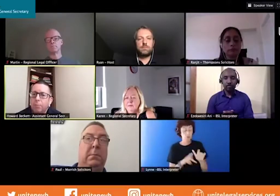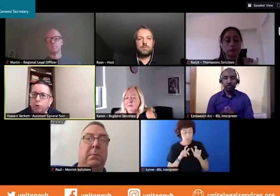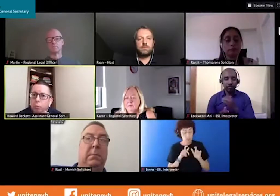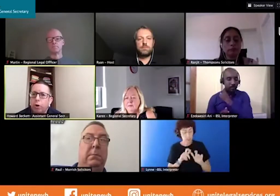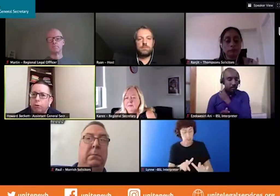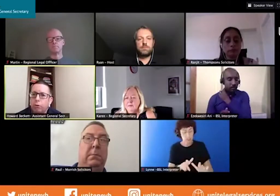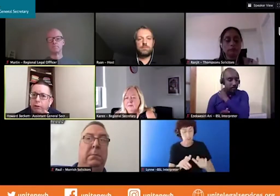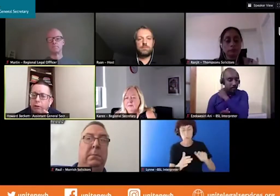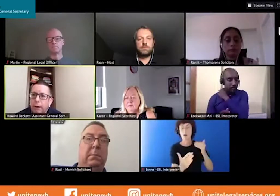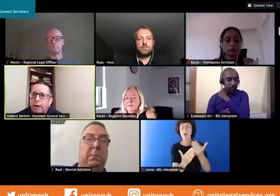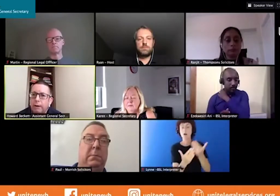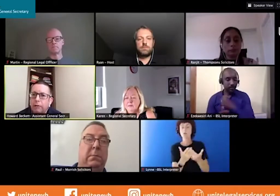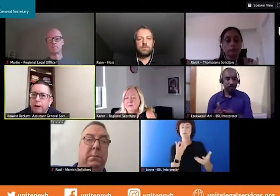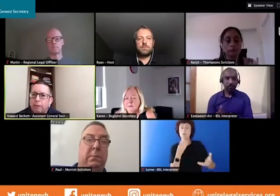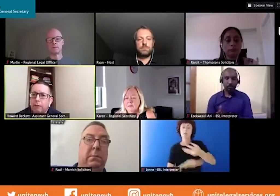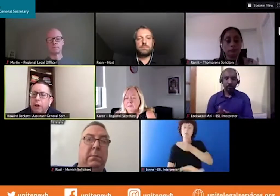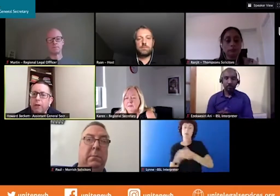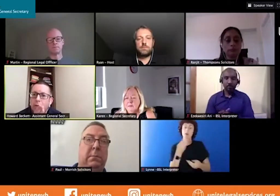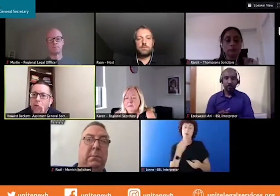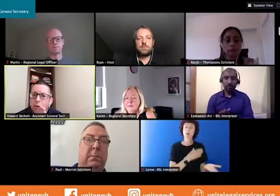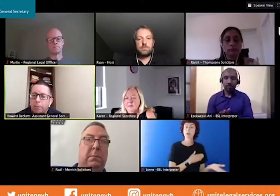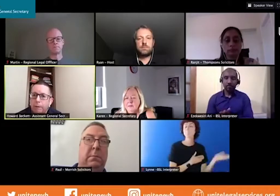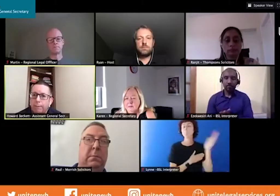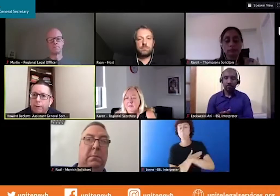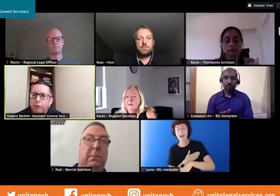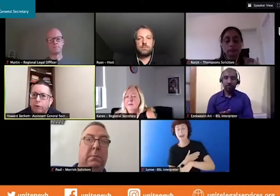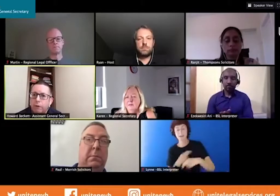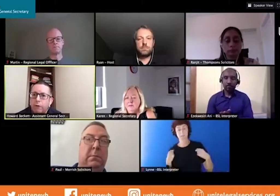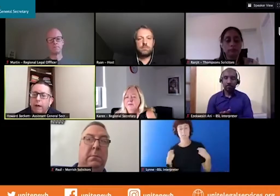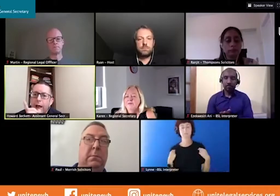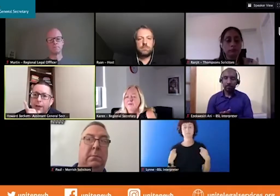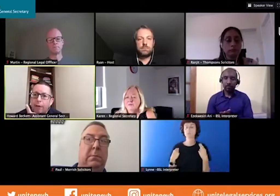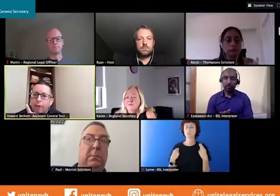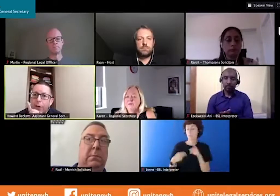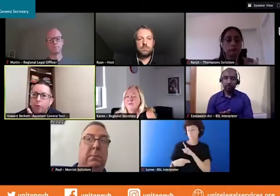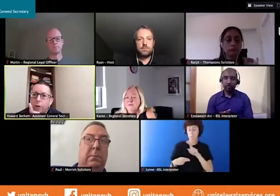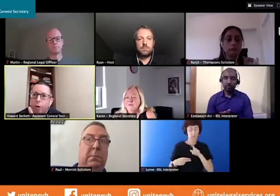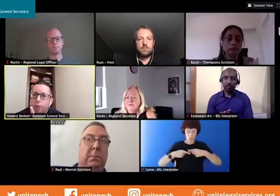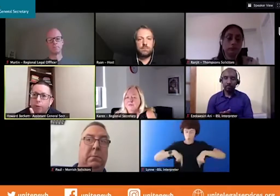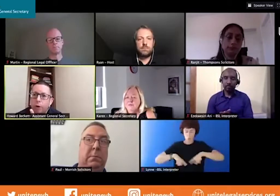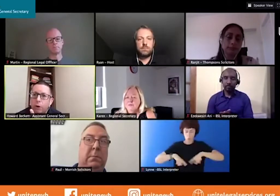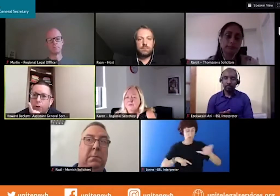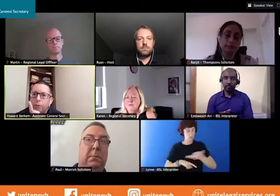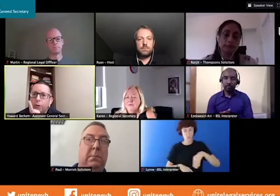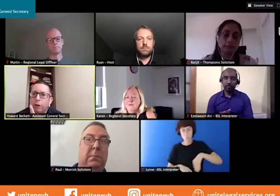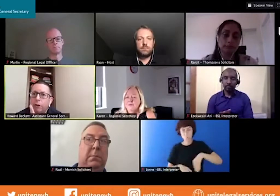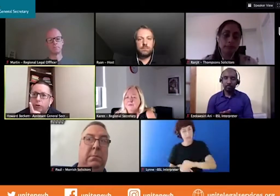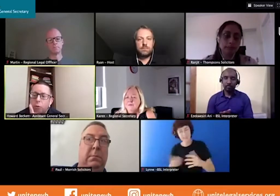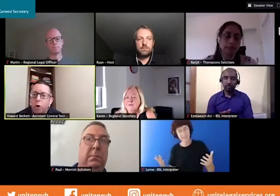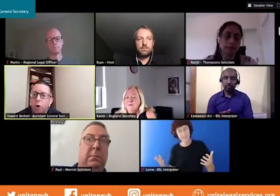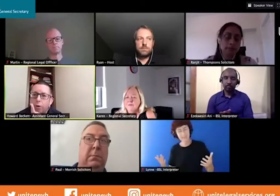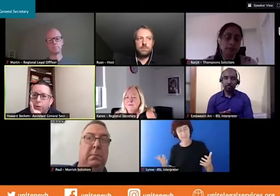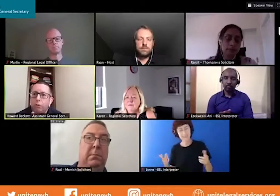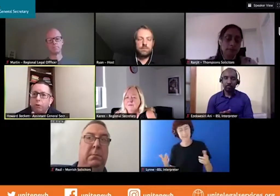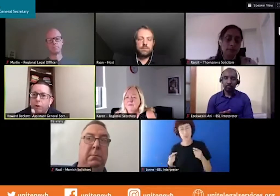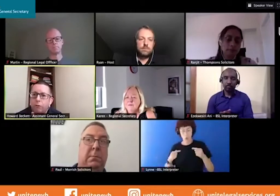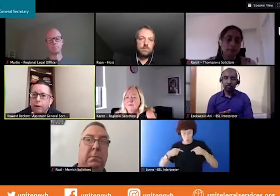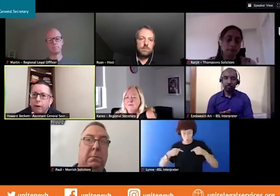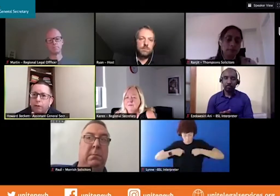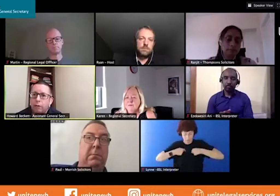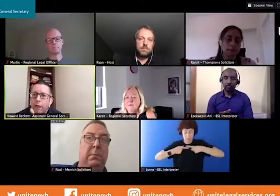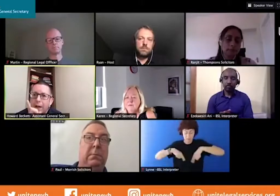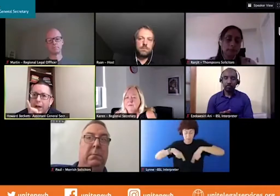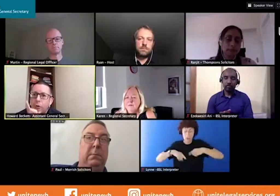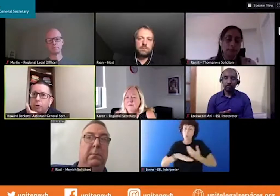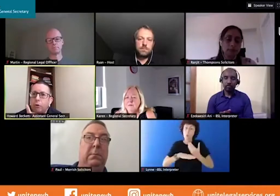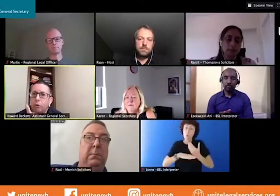this crisis, they shouldn't pay for this crisis, and they're the only ones that have continued to work through this crisis and put their own health